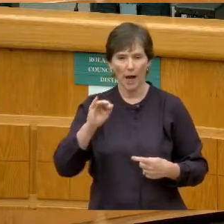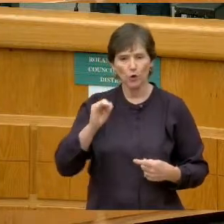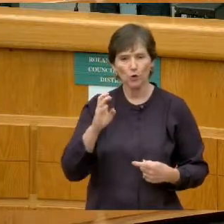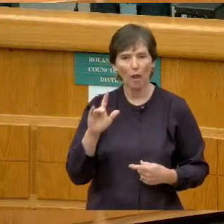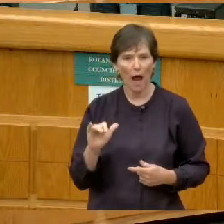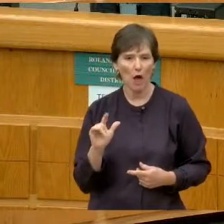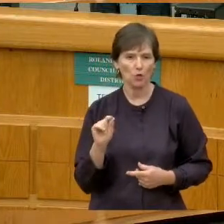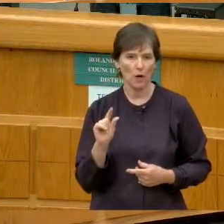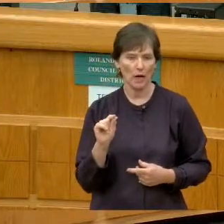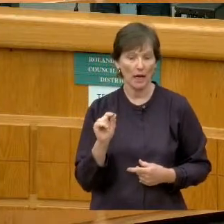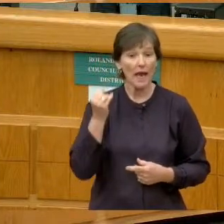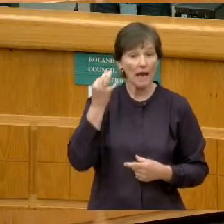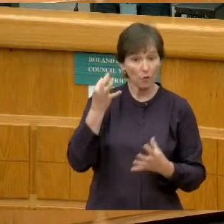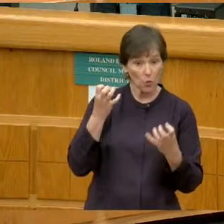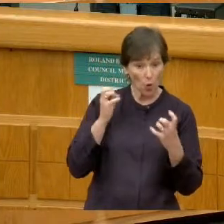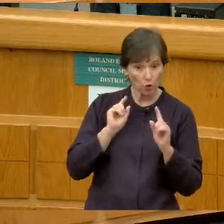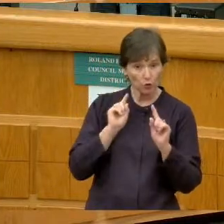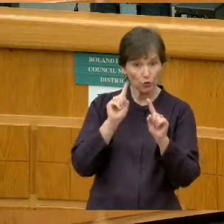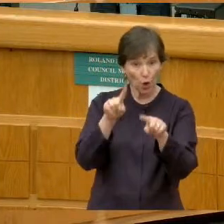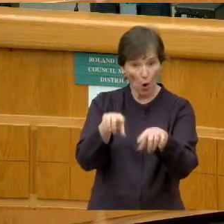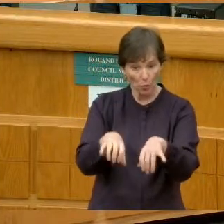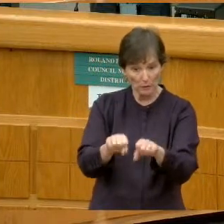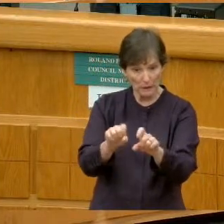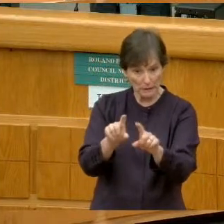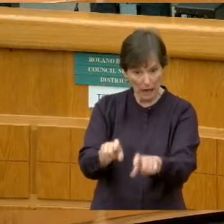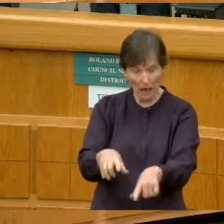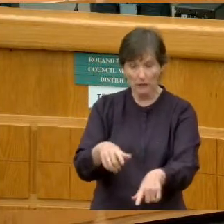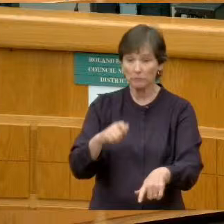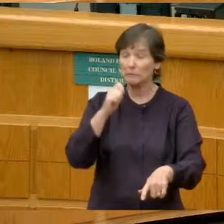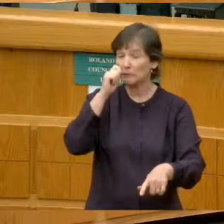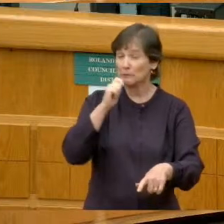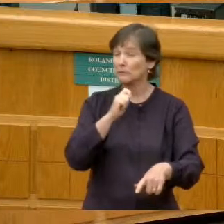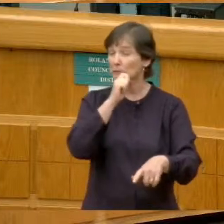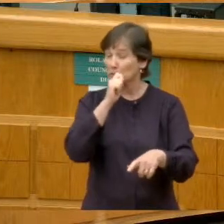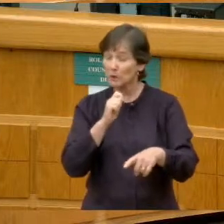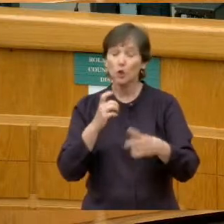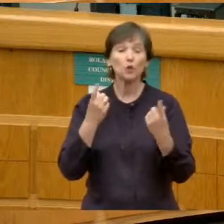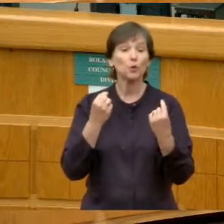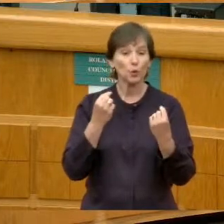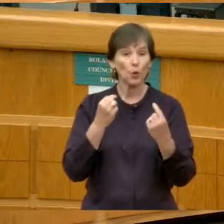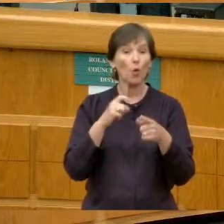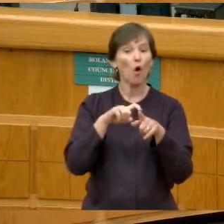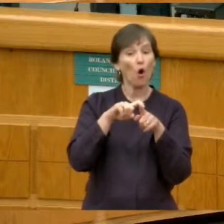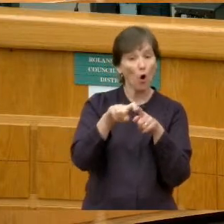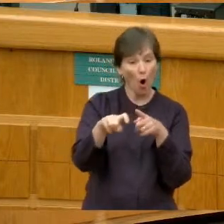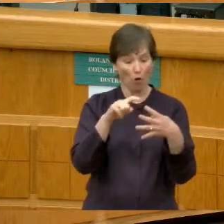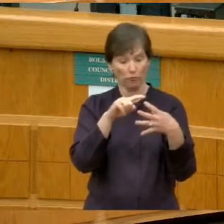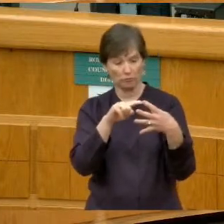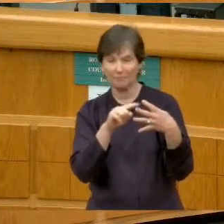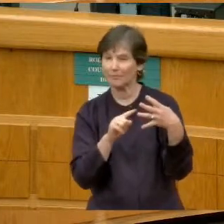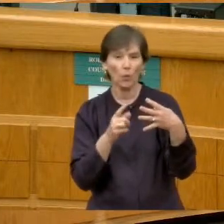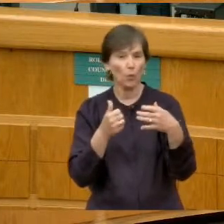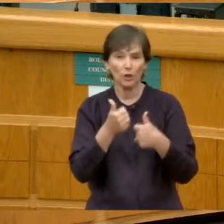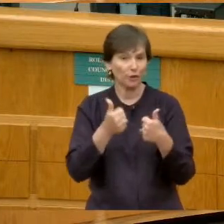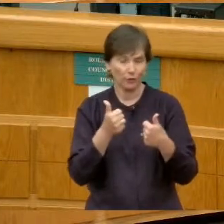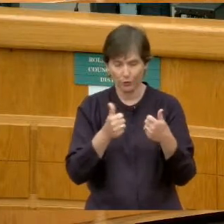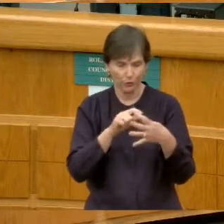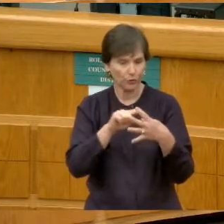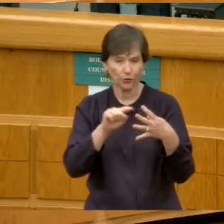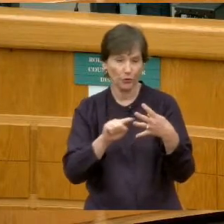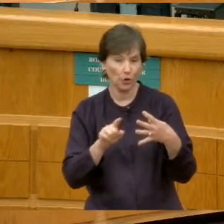or whatever you need to do to get signed up to go do the testing. And the quicker you get tested, then the sooner we can begin to get that